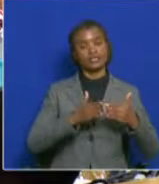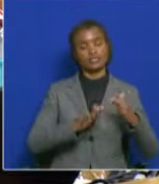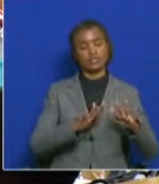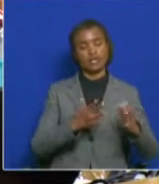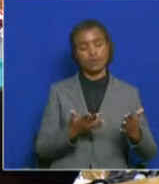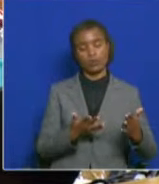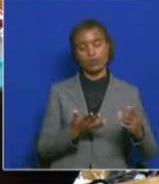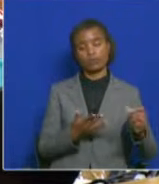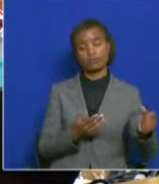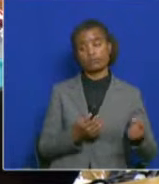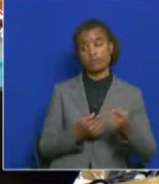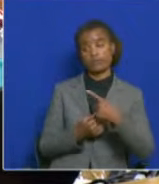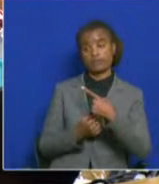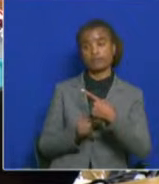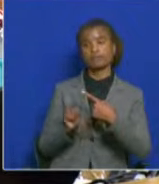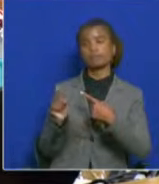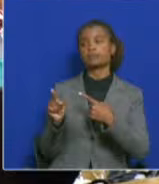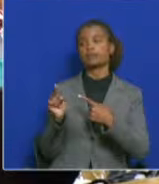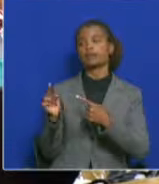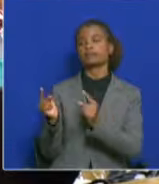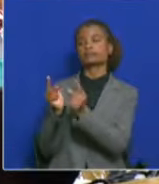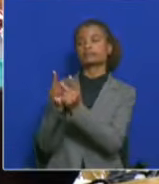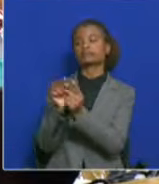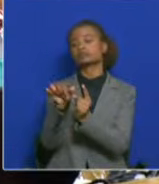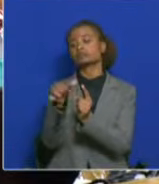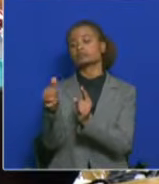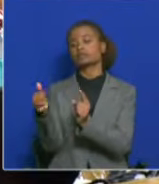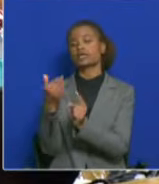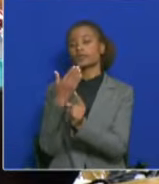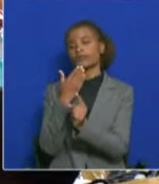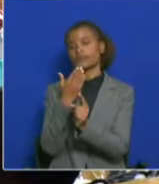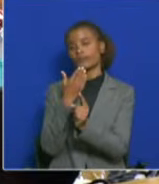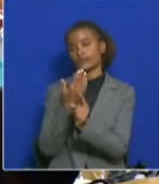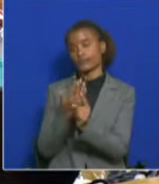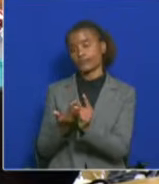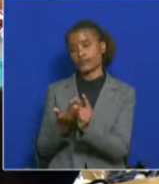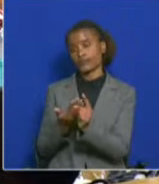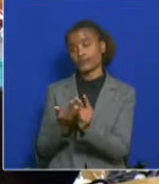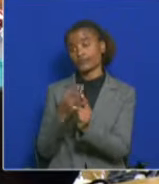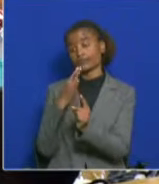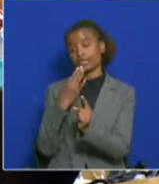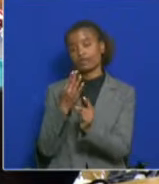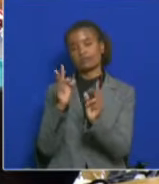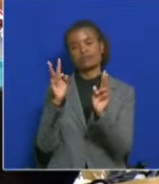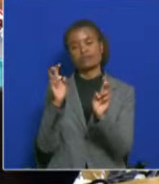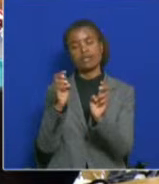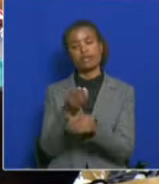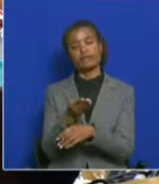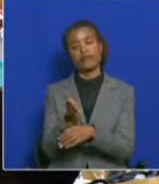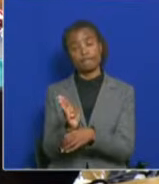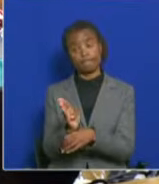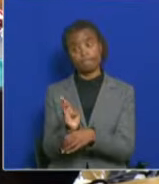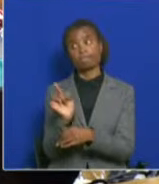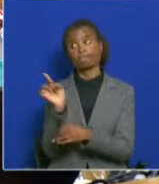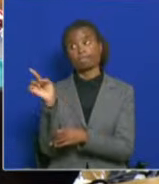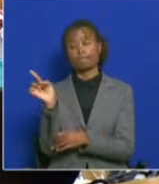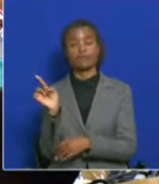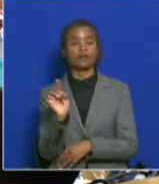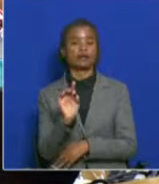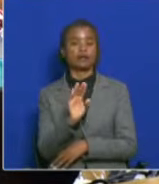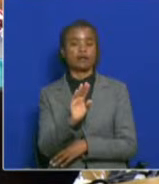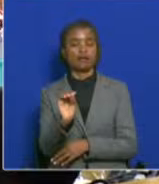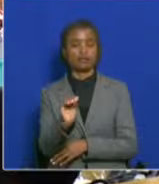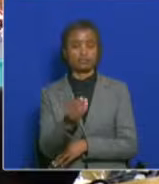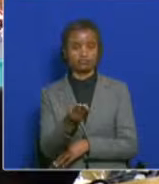meet with? Who else was included in the them? And General Khan says he will ask them. And then what